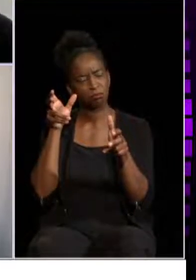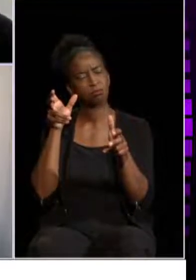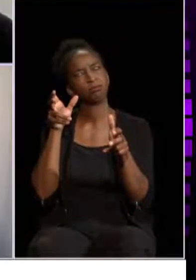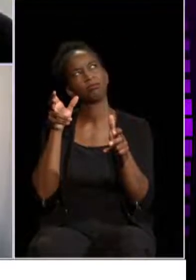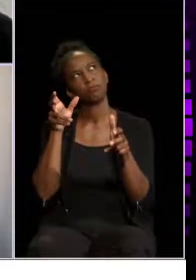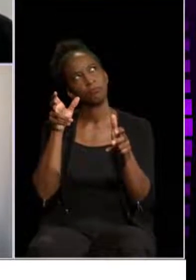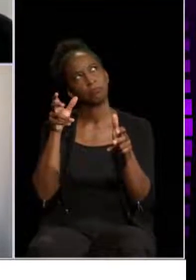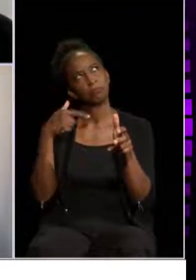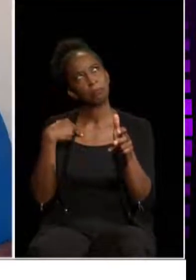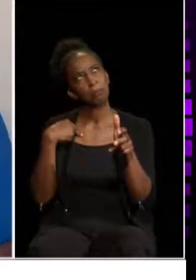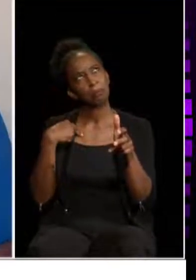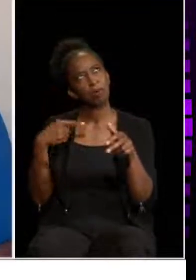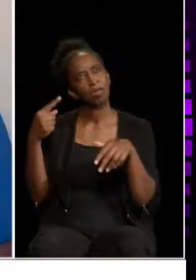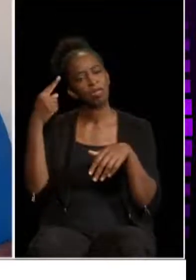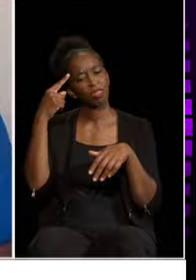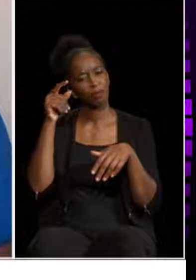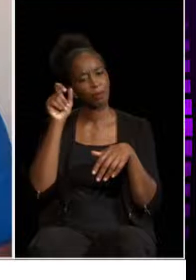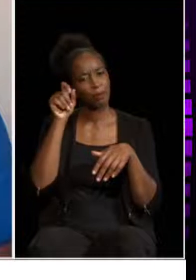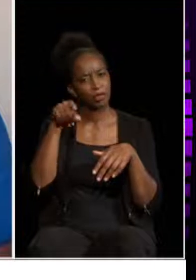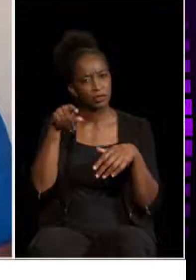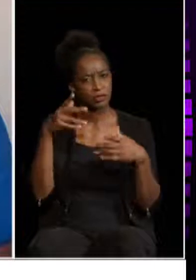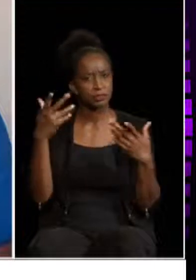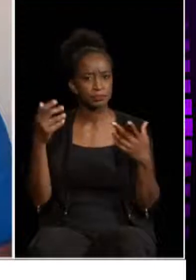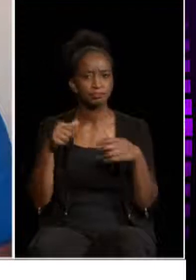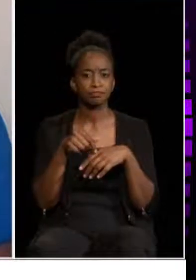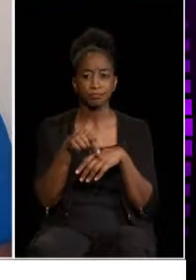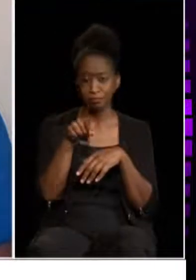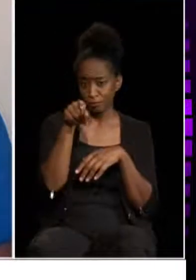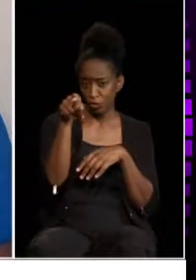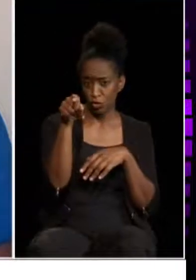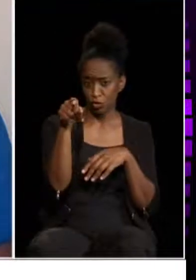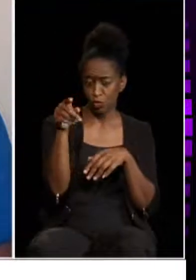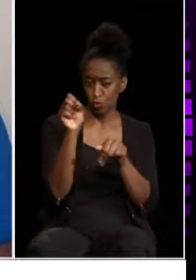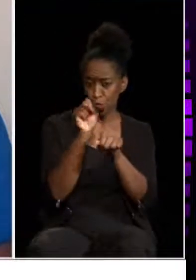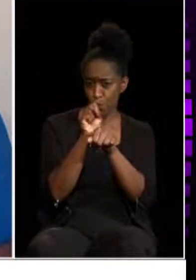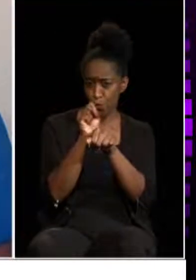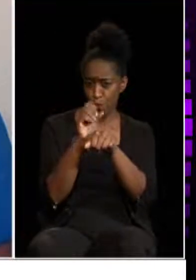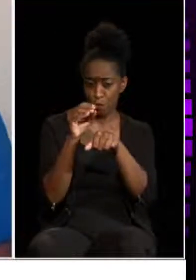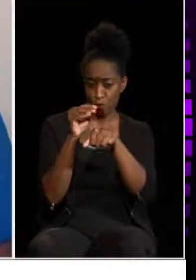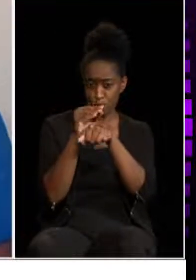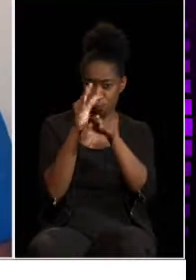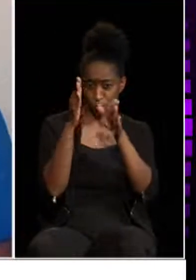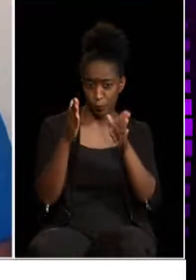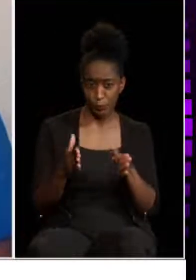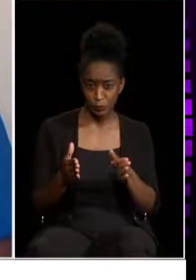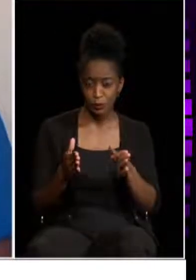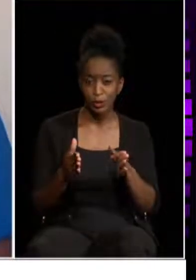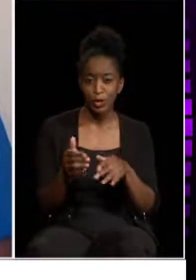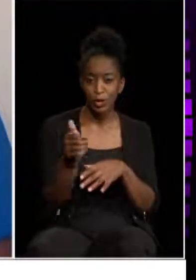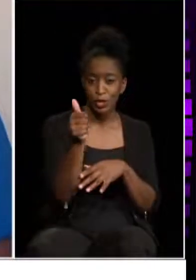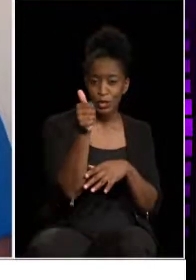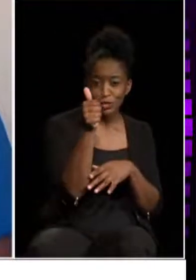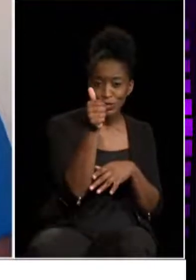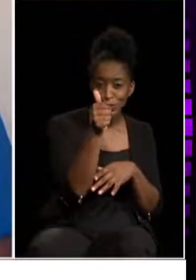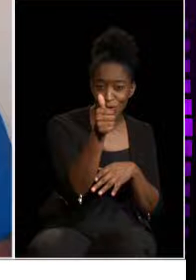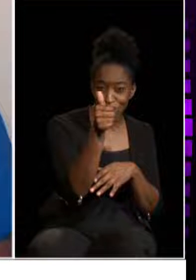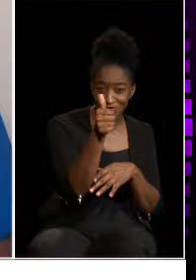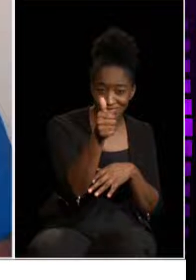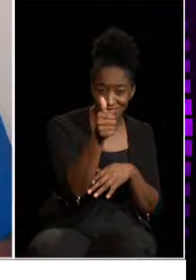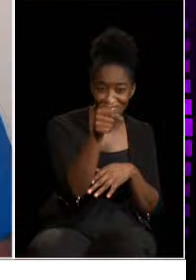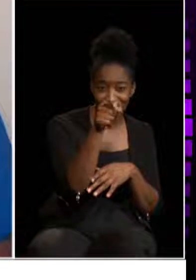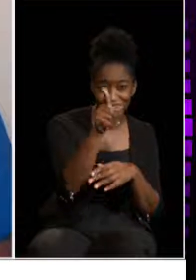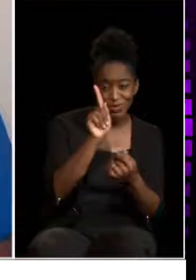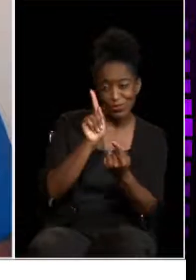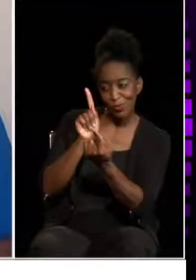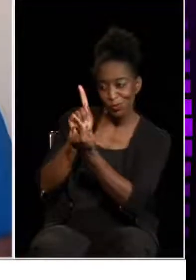now. As a counselor, do you seek counseling from anyone? Because barbers don't necessarily always cut their own